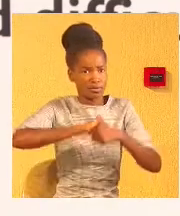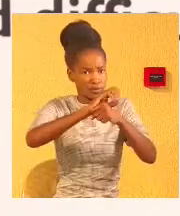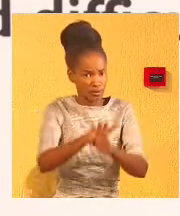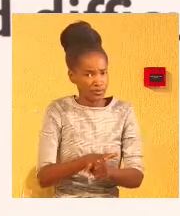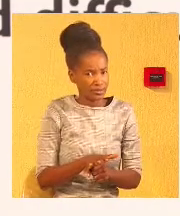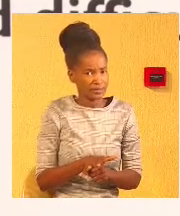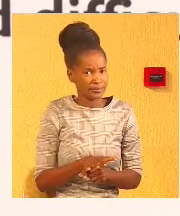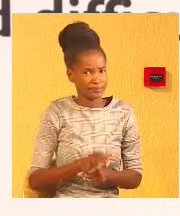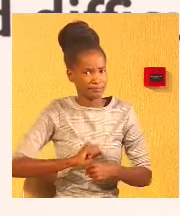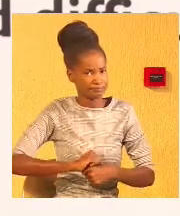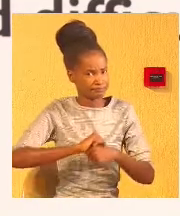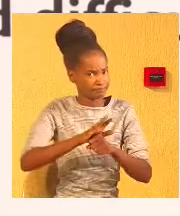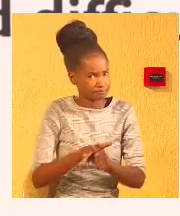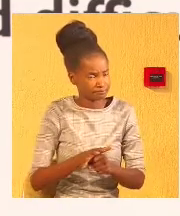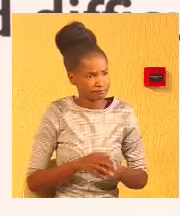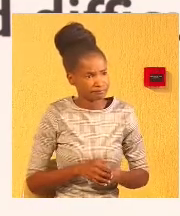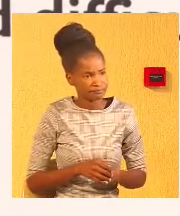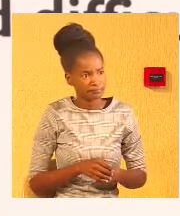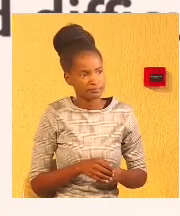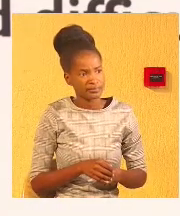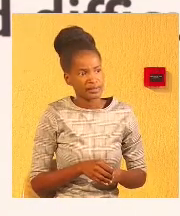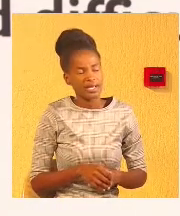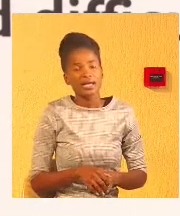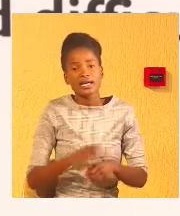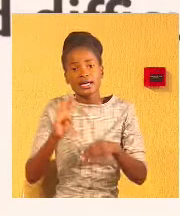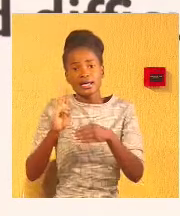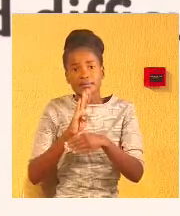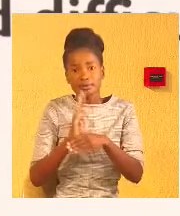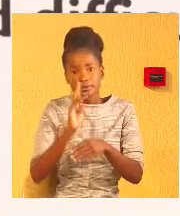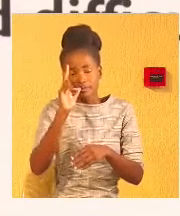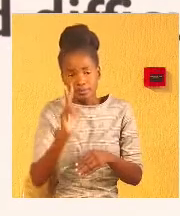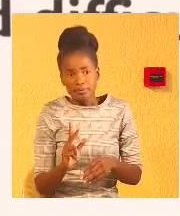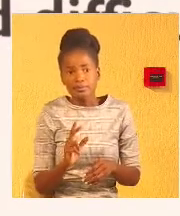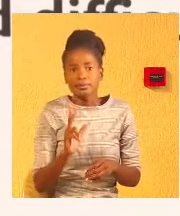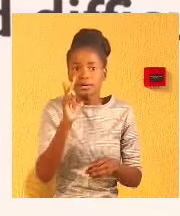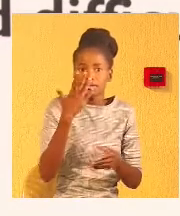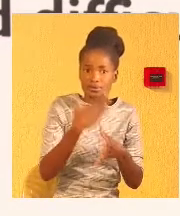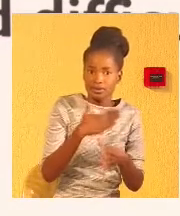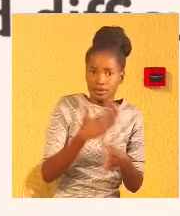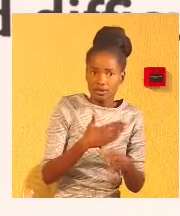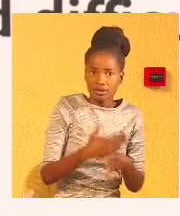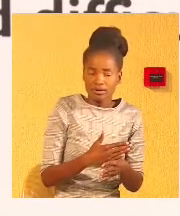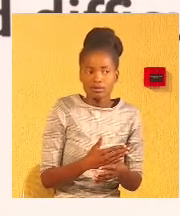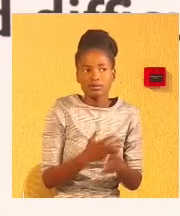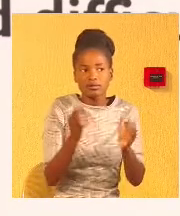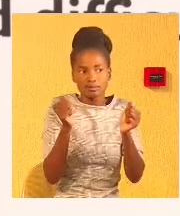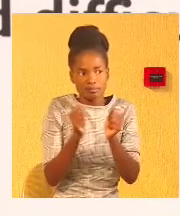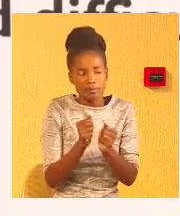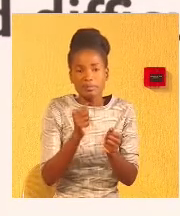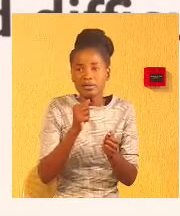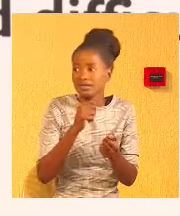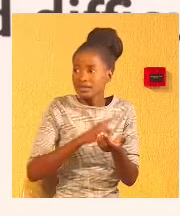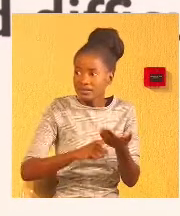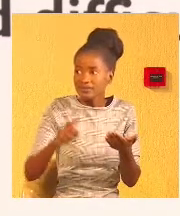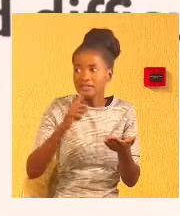Those that were the owners of such businesses and their workers means all of them have no income.